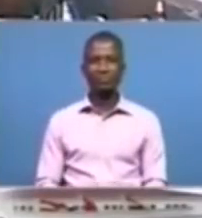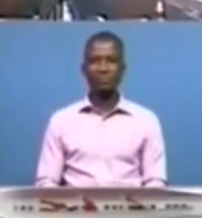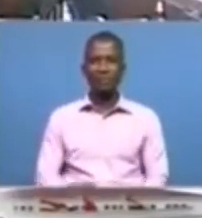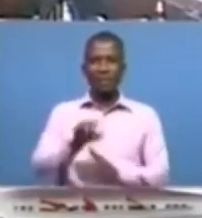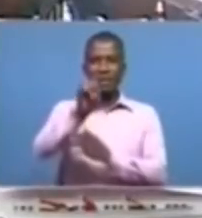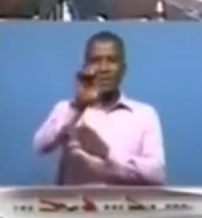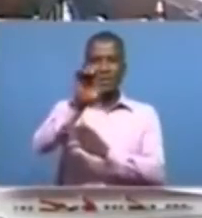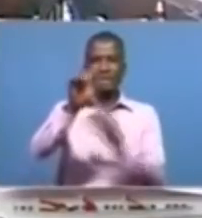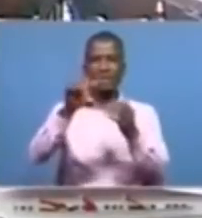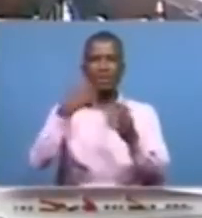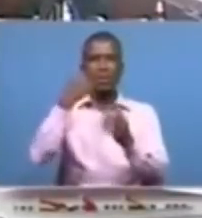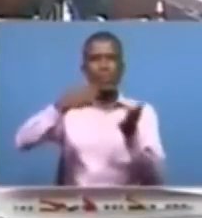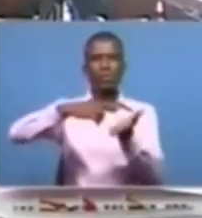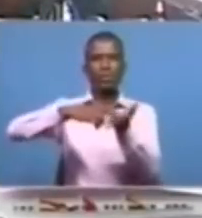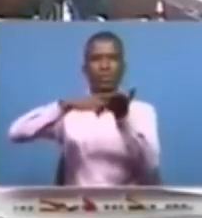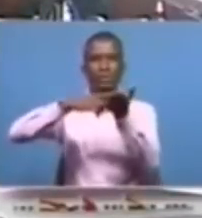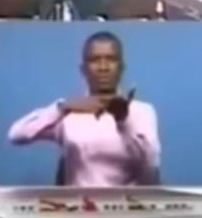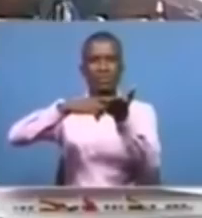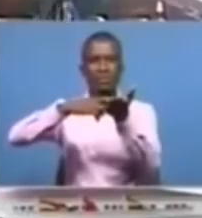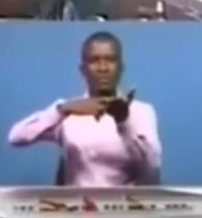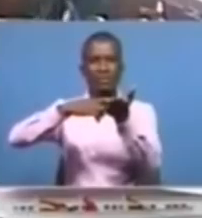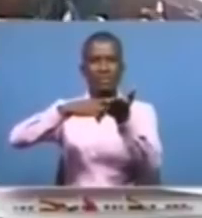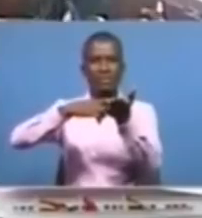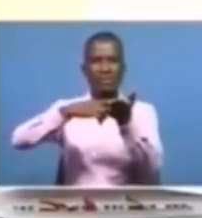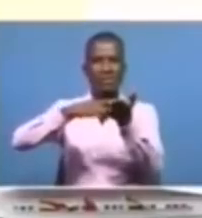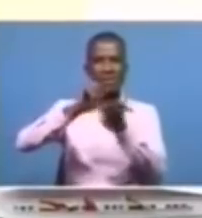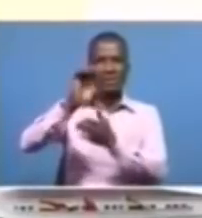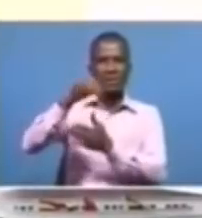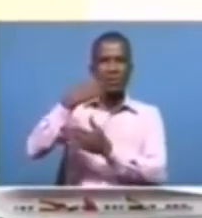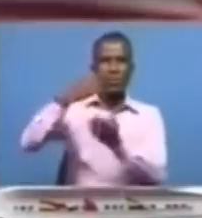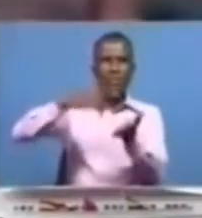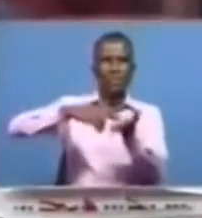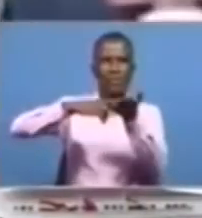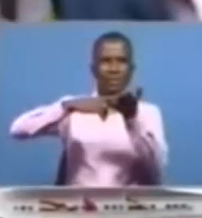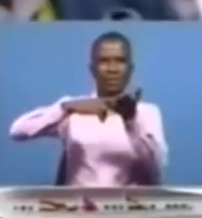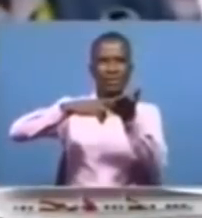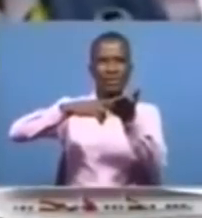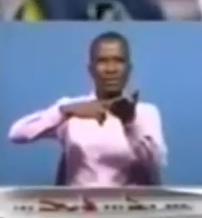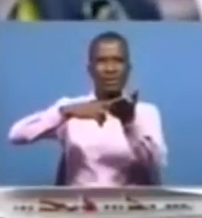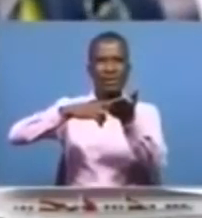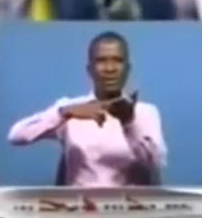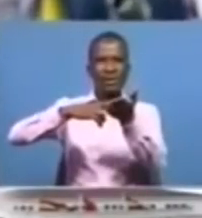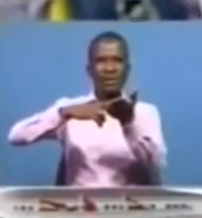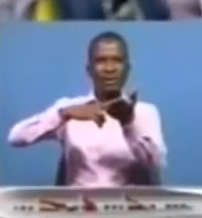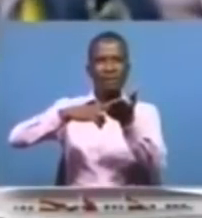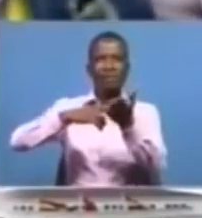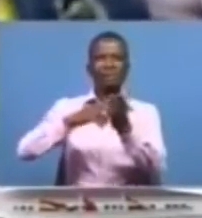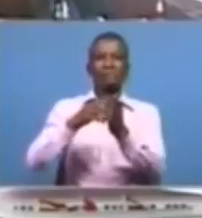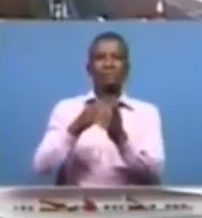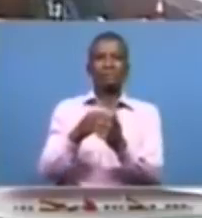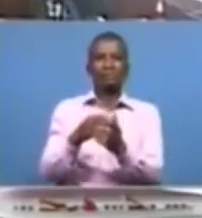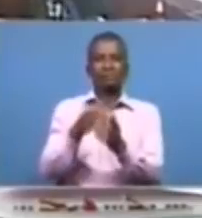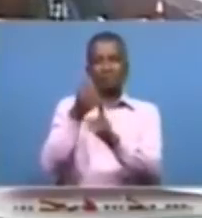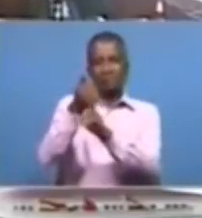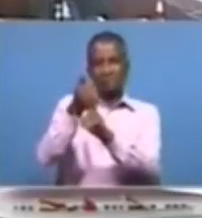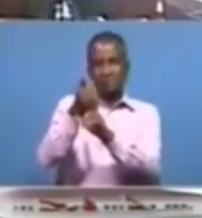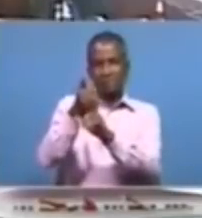Electoral Commission of Ghana, my lords, Jim Mensah, chairperson, representing the first